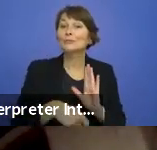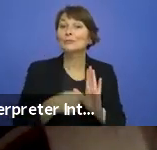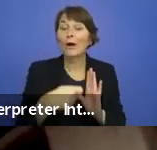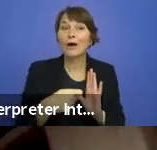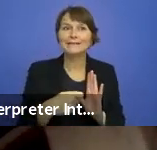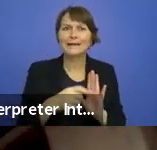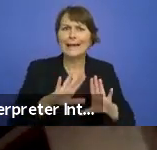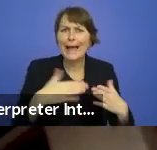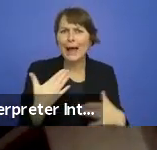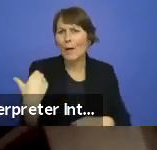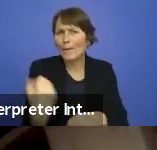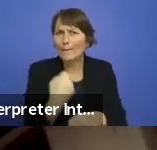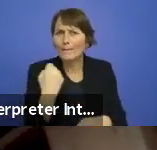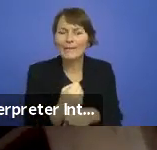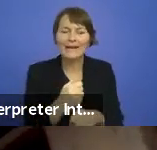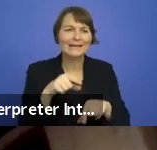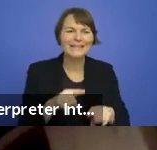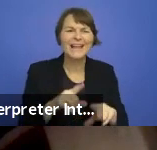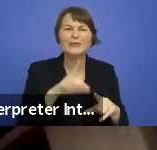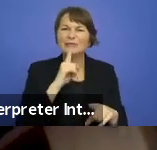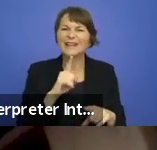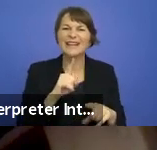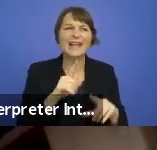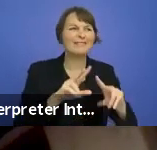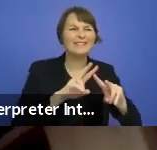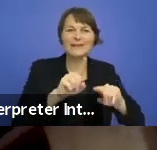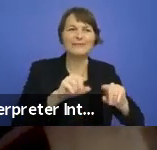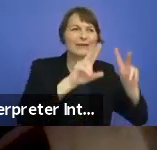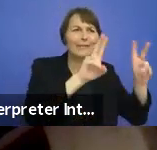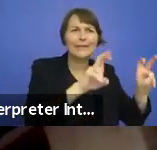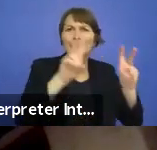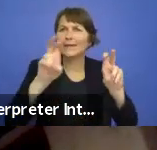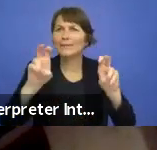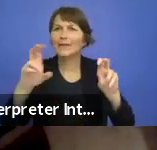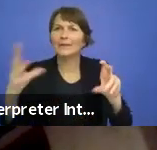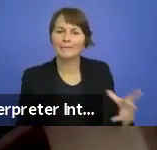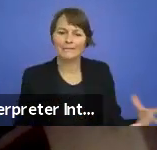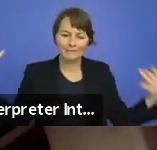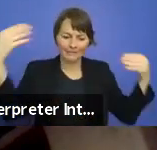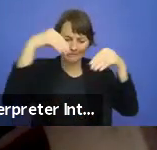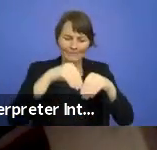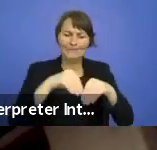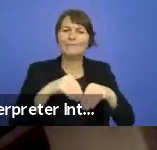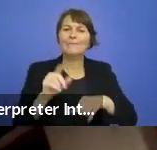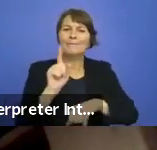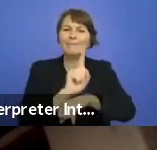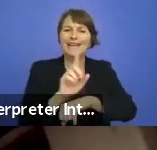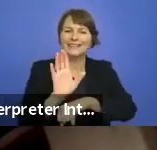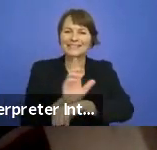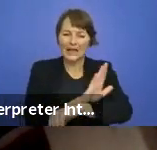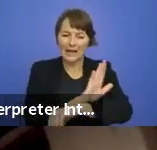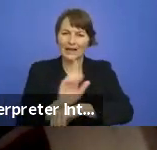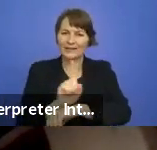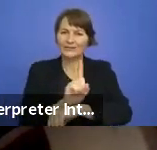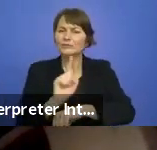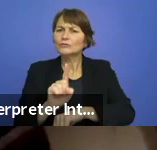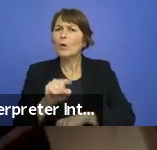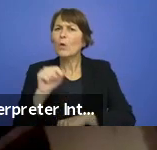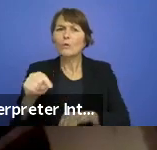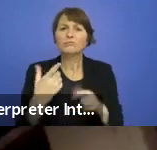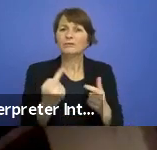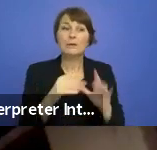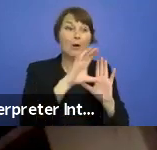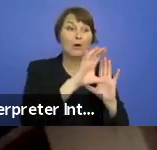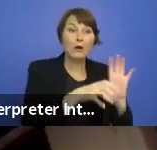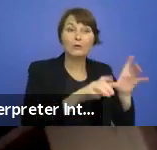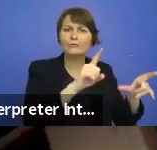of it embodies exactly the themes it represents on stage. How do we live together? How do we collaborate across borders? How do we allow the